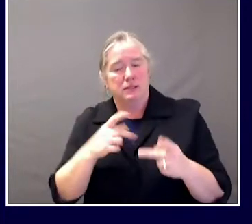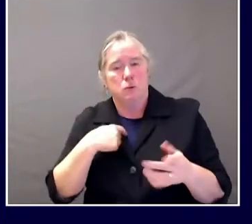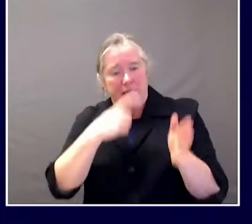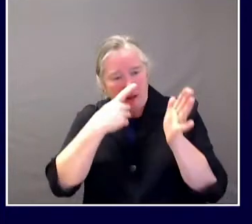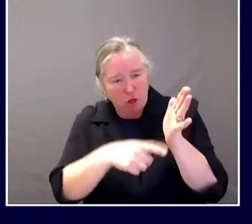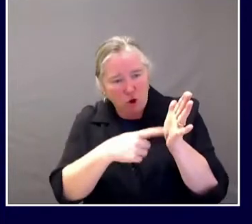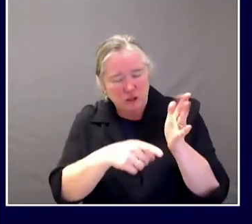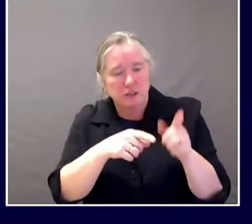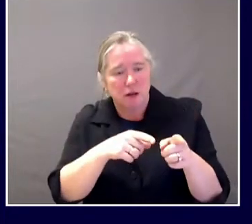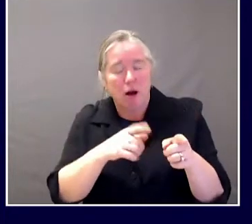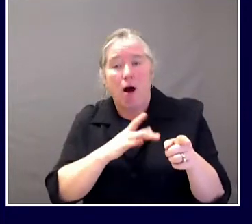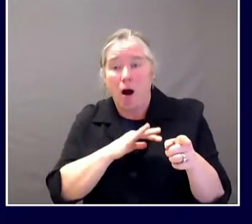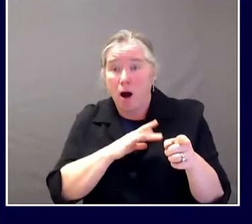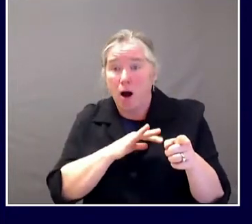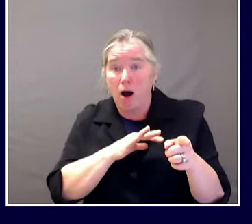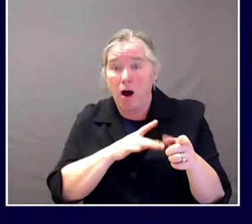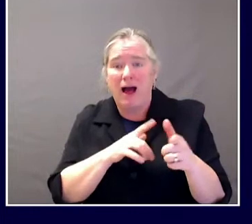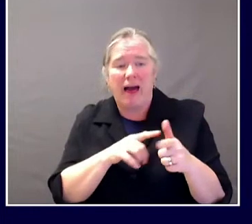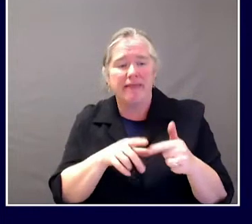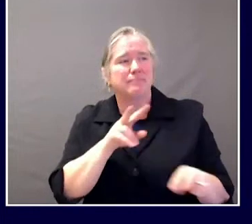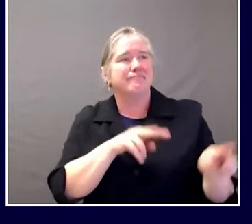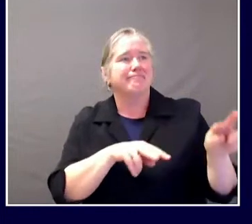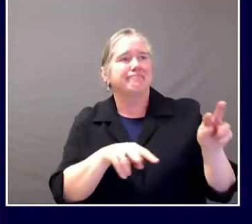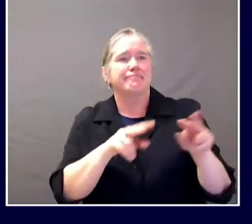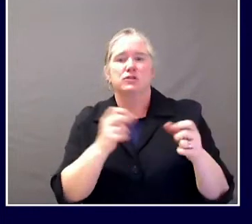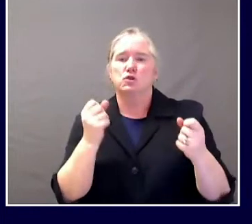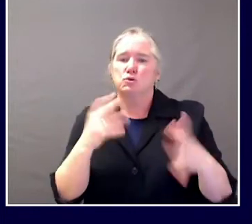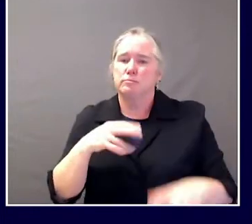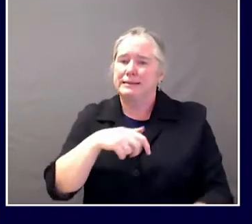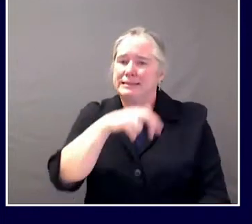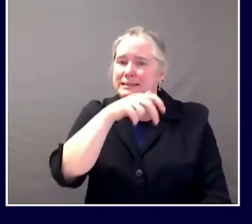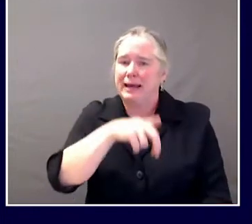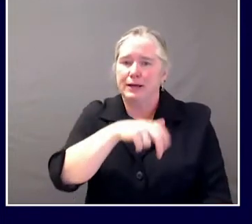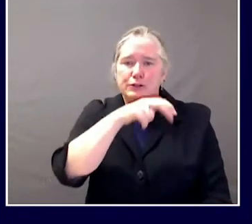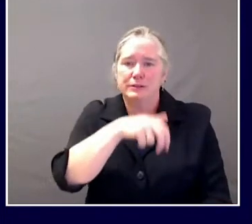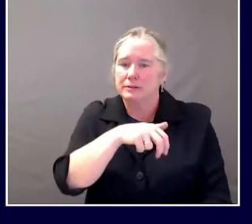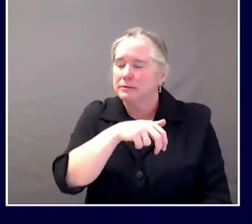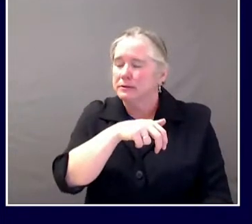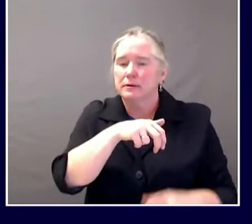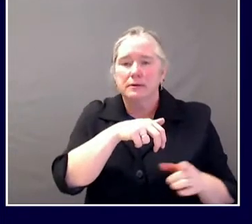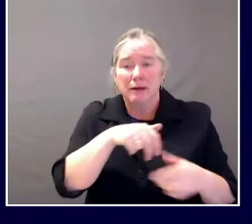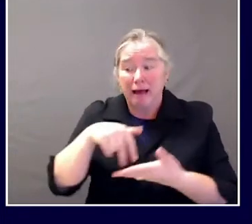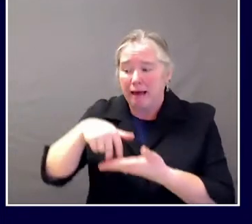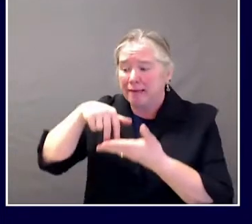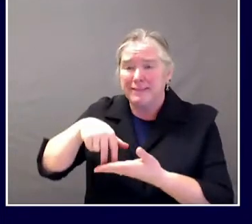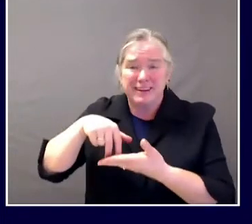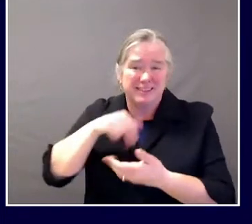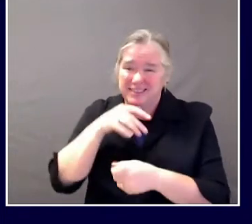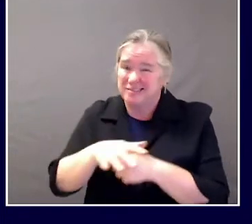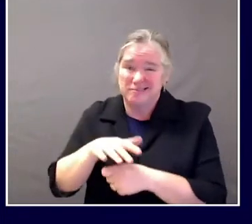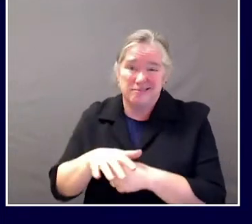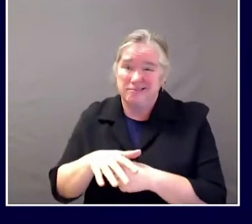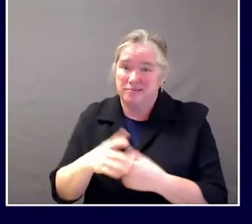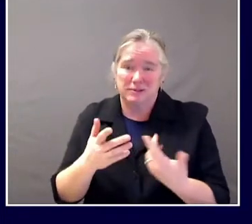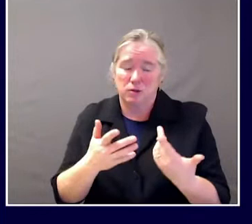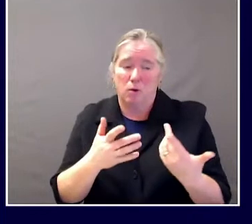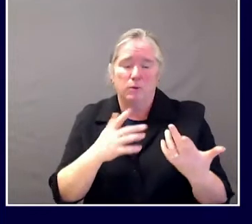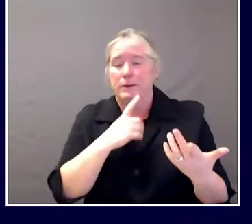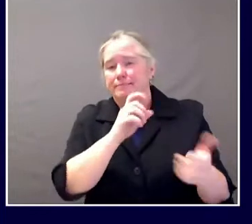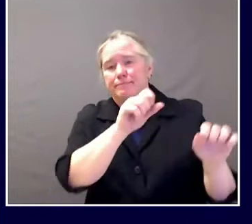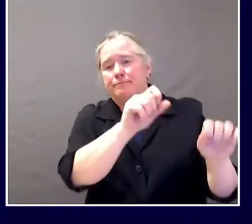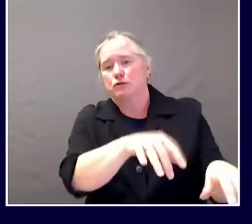too many steps in it and not nearly enough access for those who may be elderly or disabled. Security